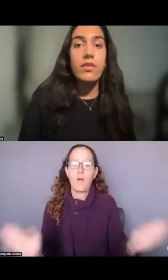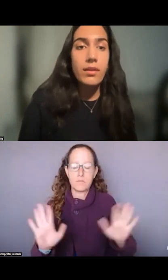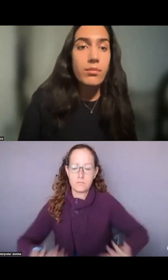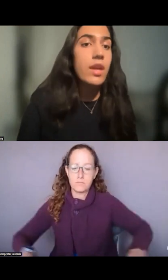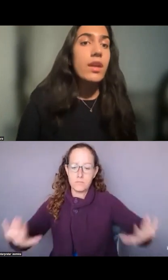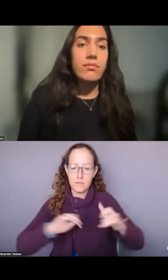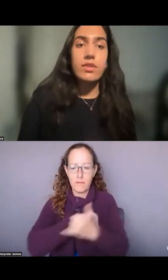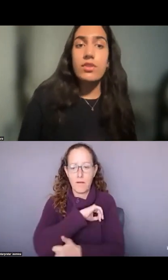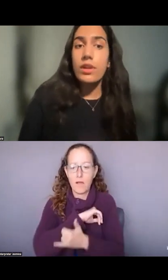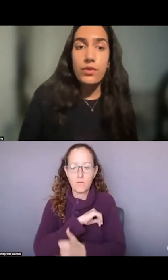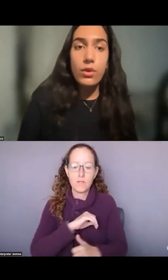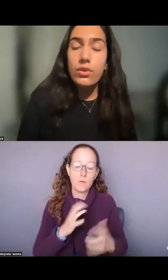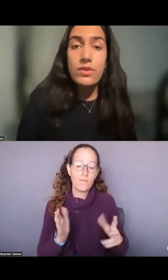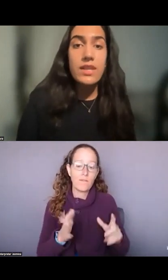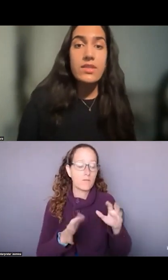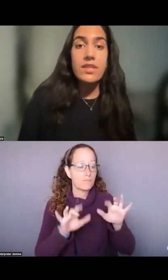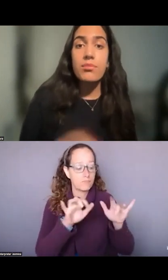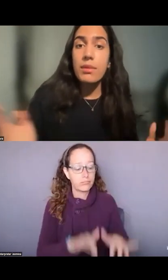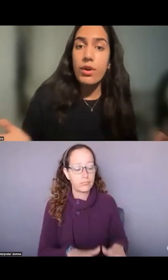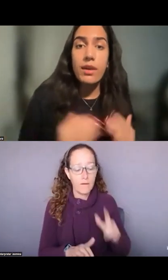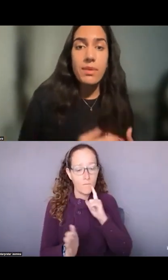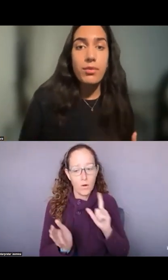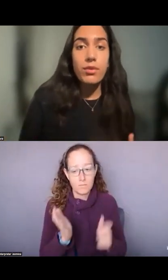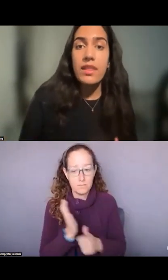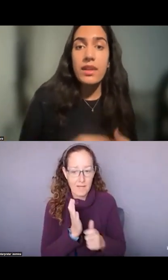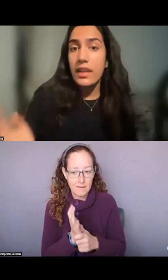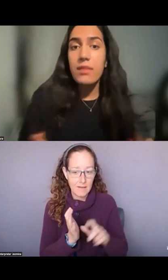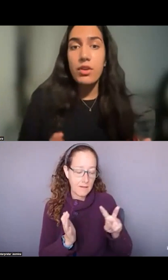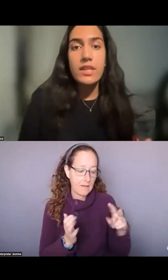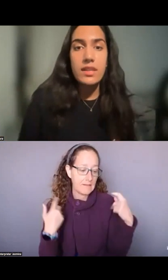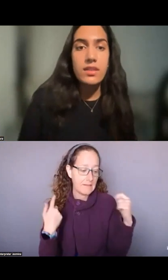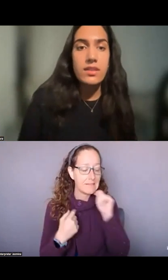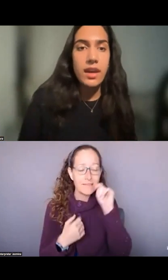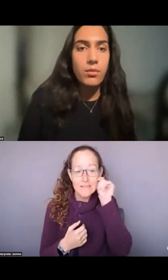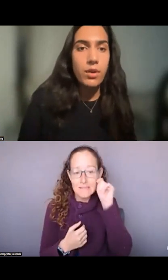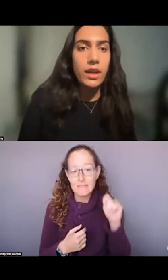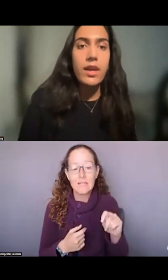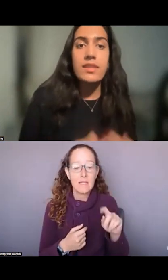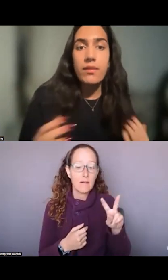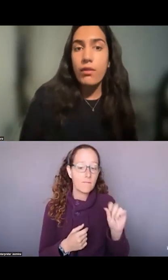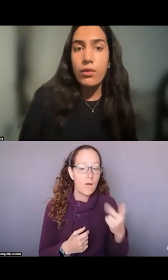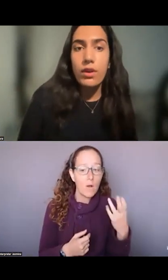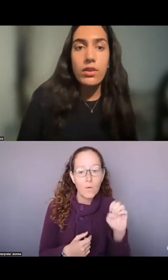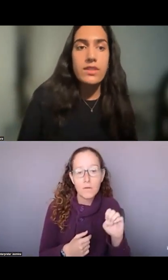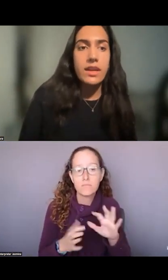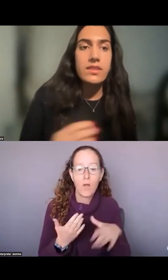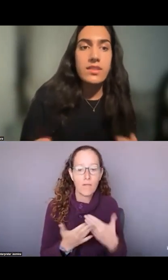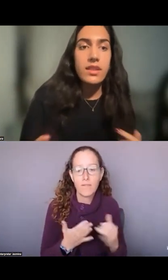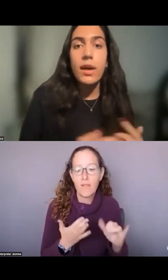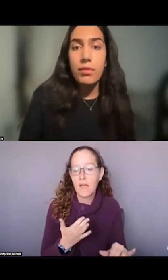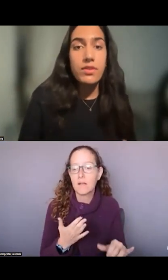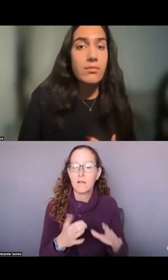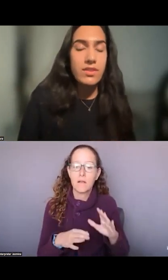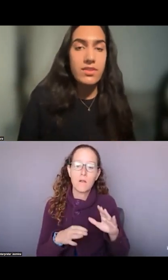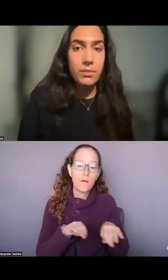lot of stories for local news agencies to bring more young people in communities into this kind of work, sent around floor alerts that